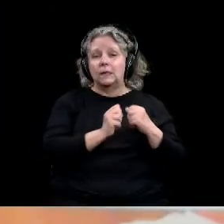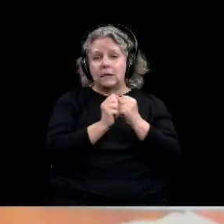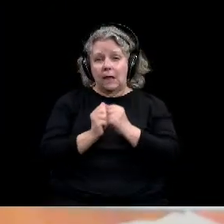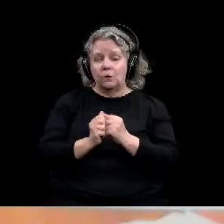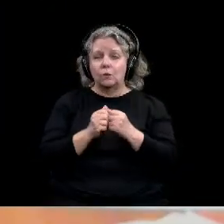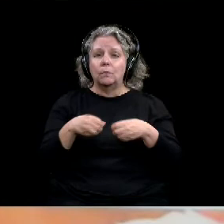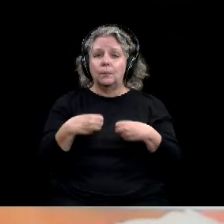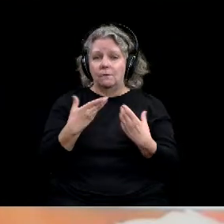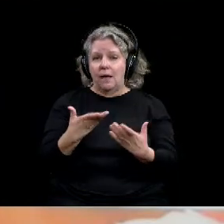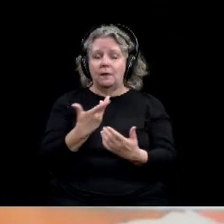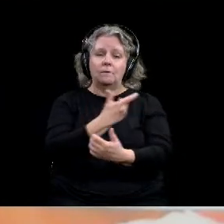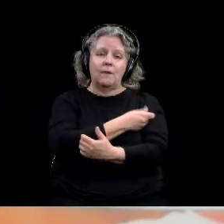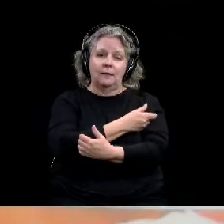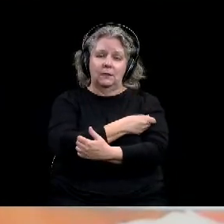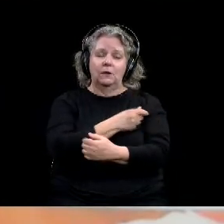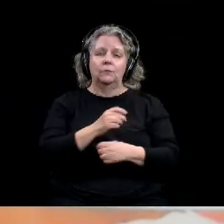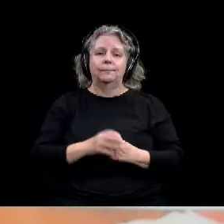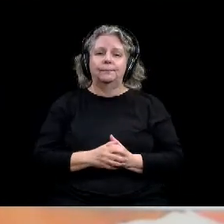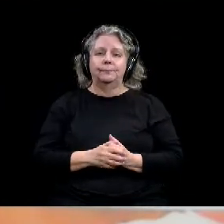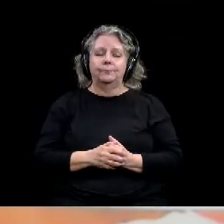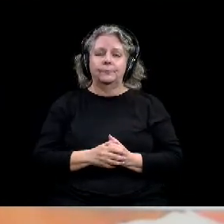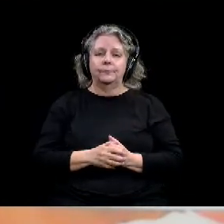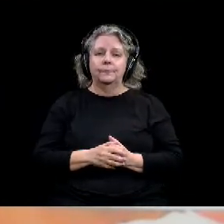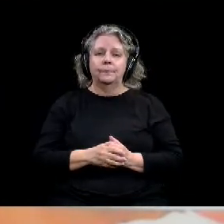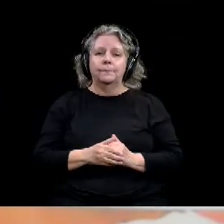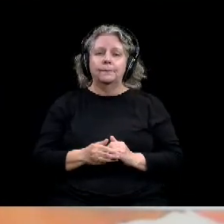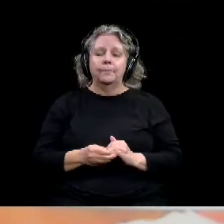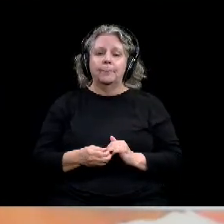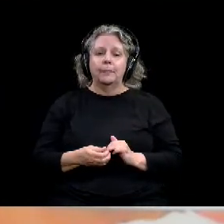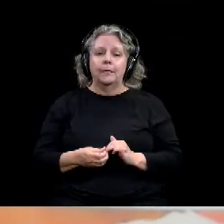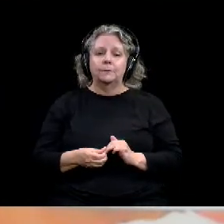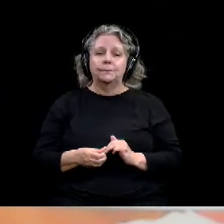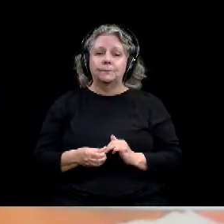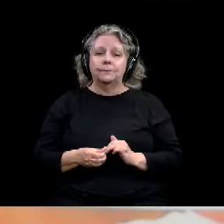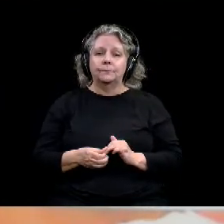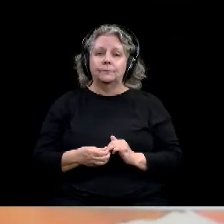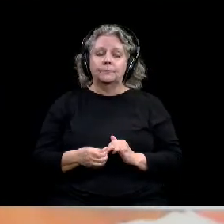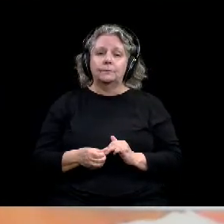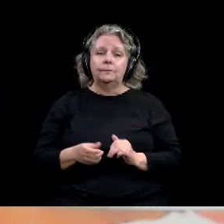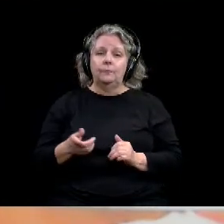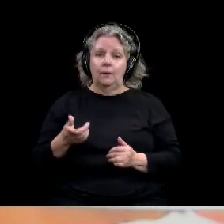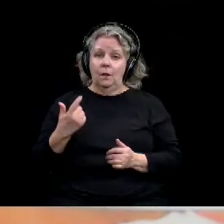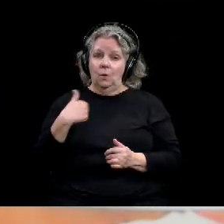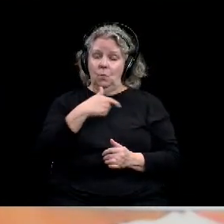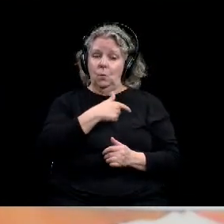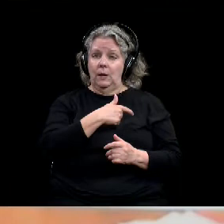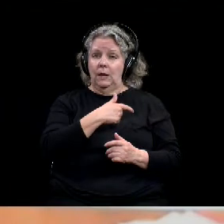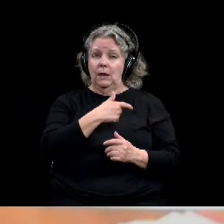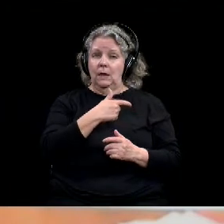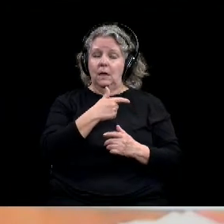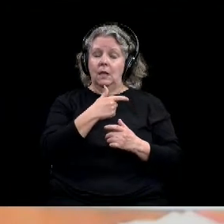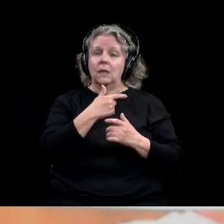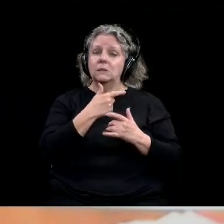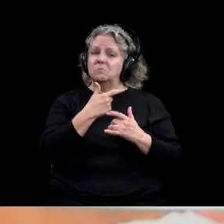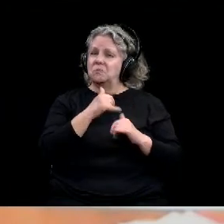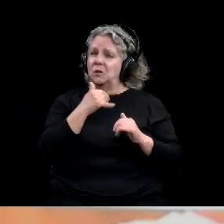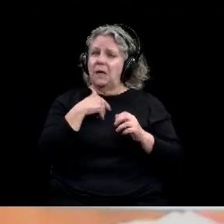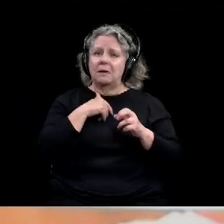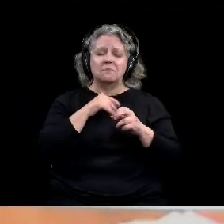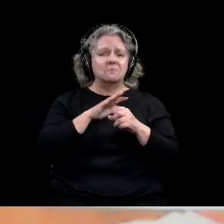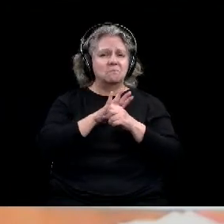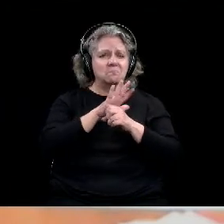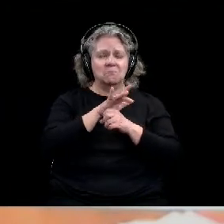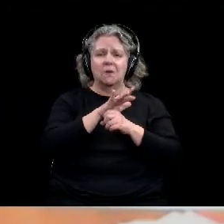We still have a good supply of ventilators. In spite of most of the patients who are in the hospital are the sickest one right